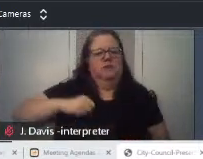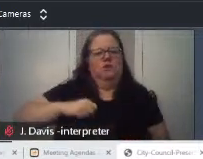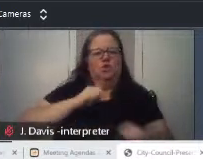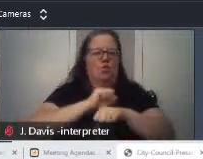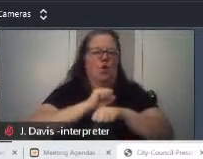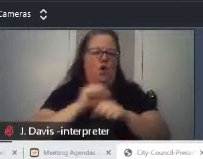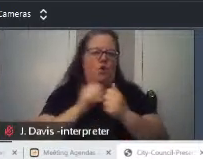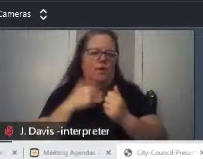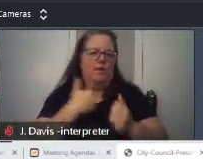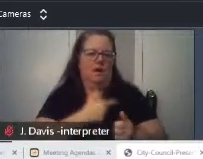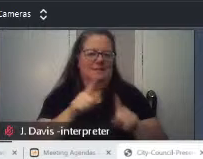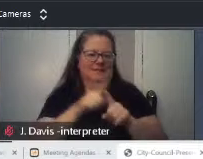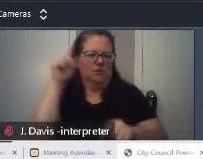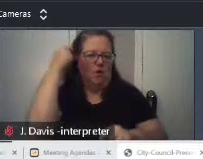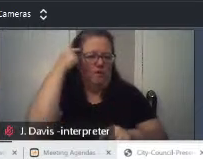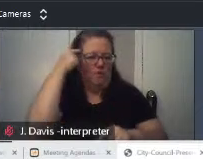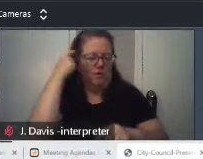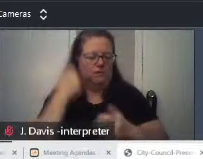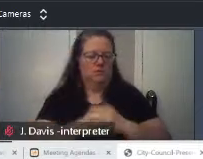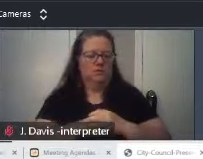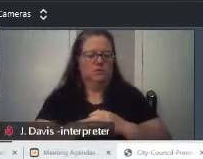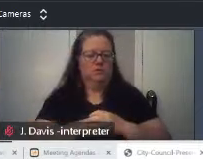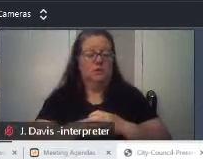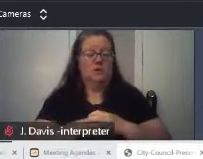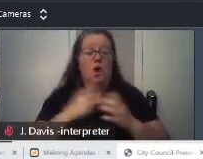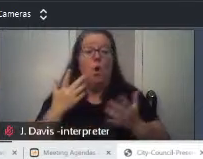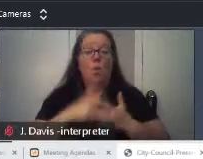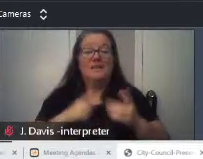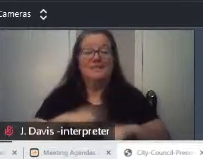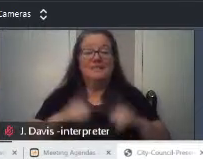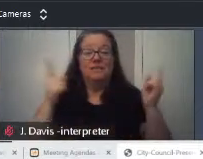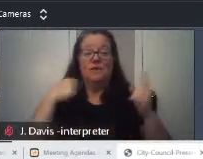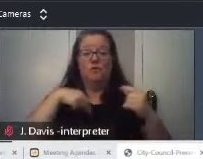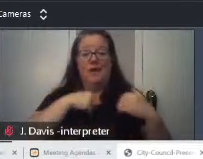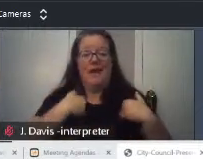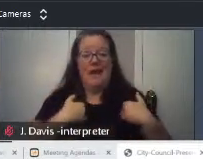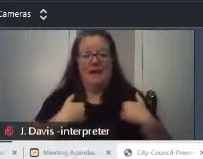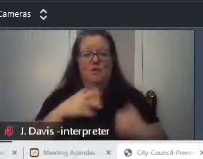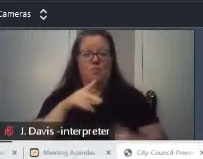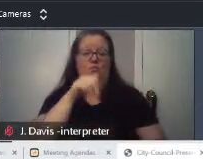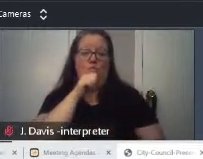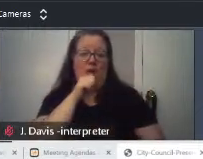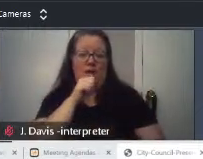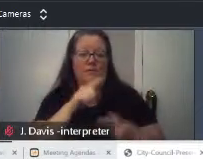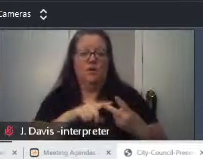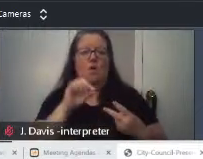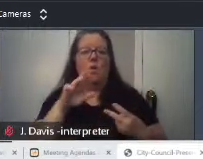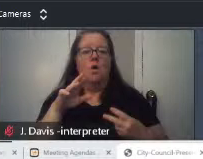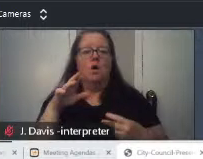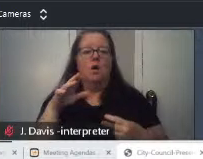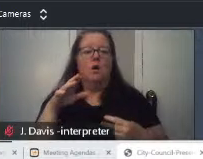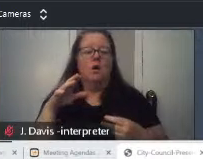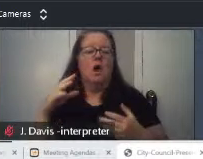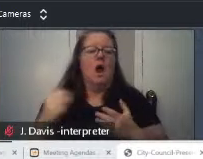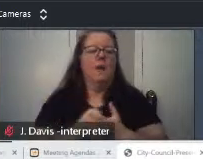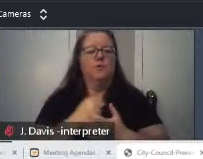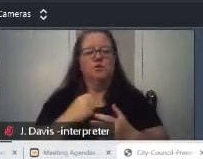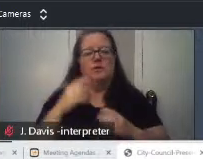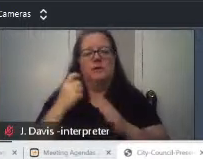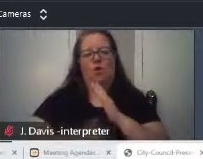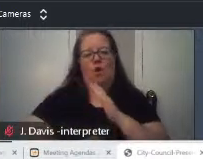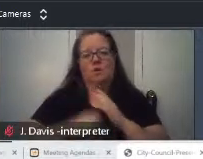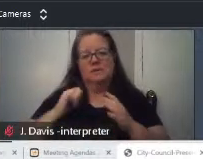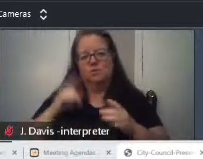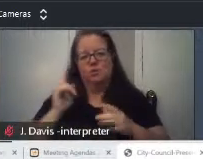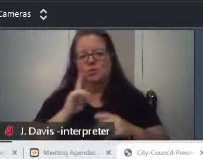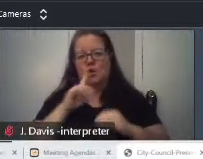consider here that would be different if we were a private individual or if we were a company is the opportunity cost. And that's where we talk about the taxes.